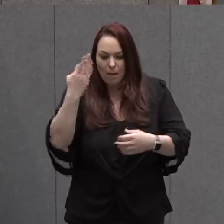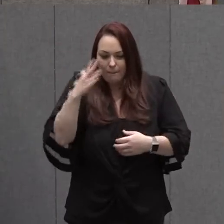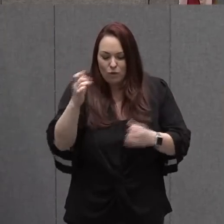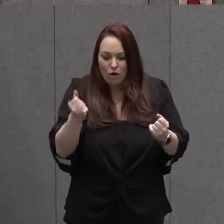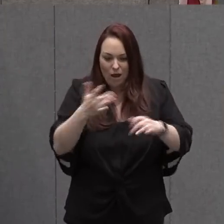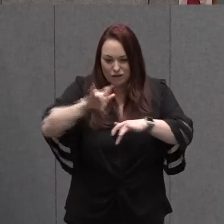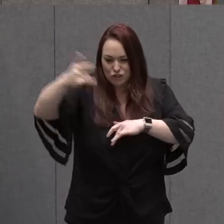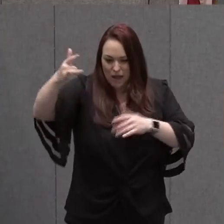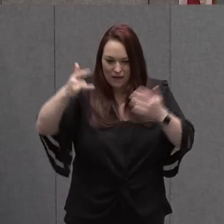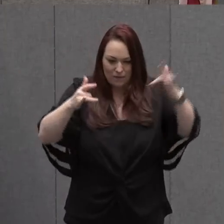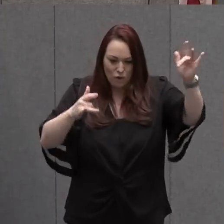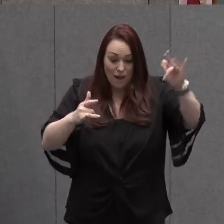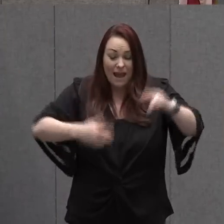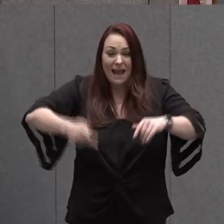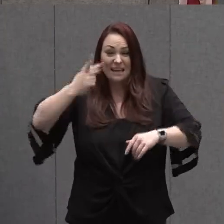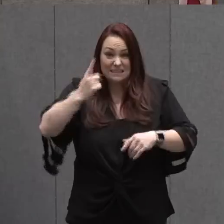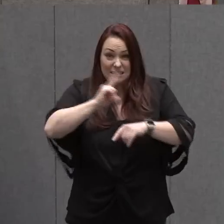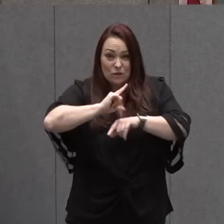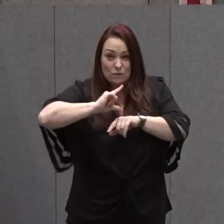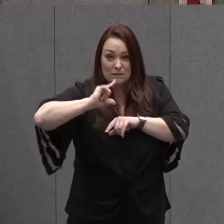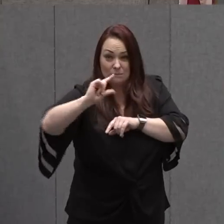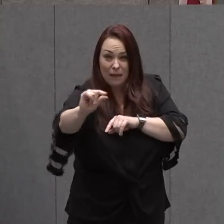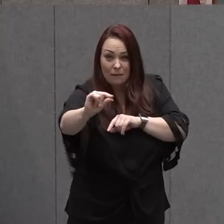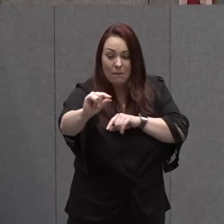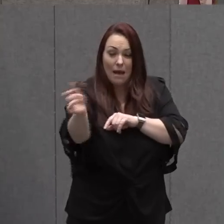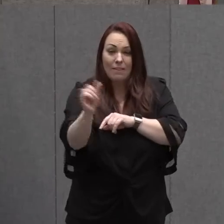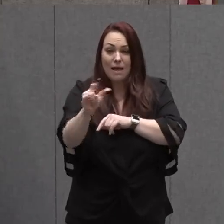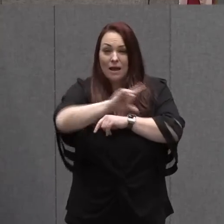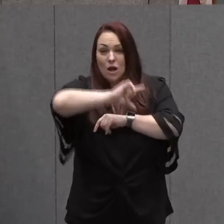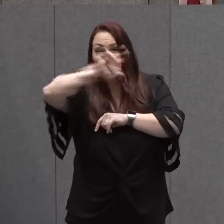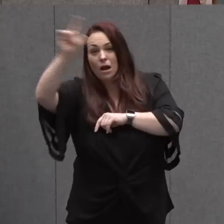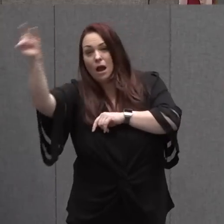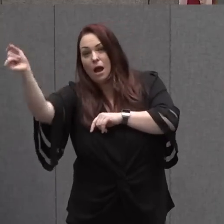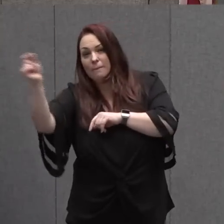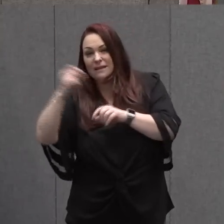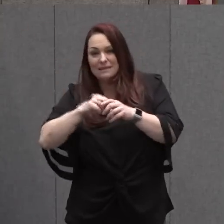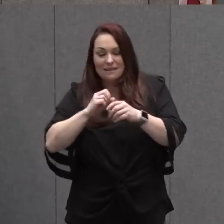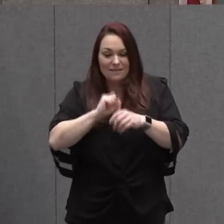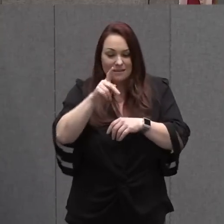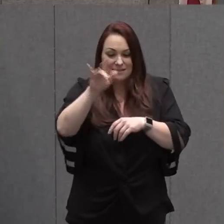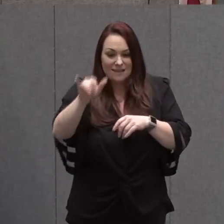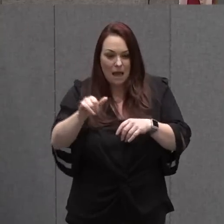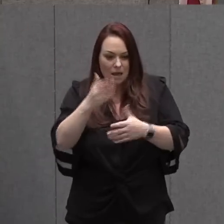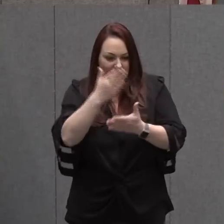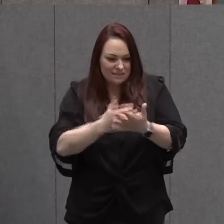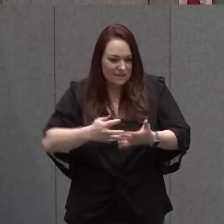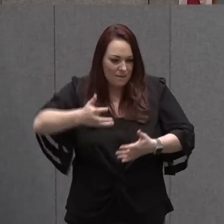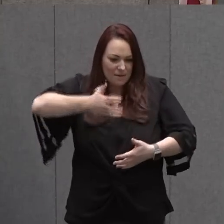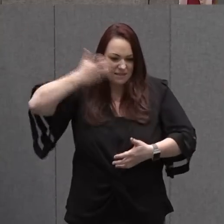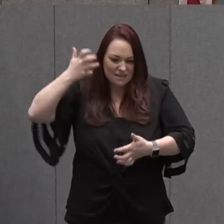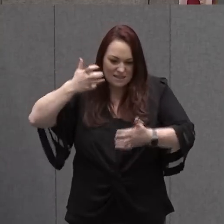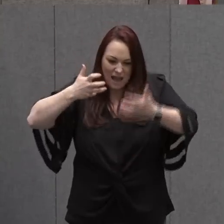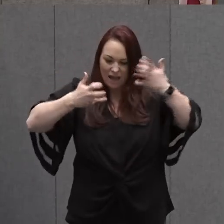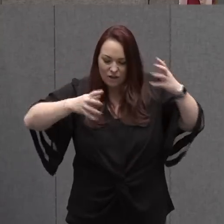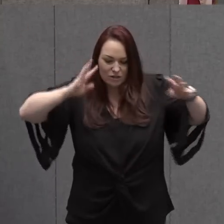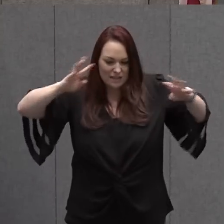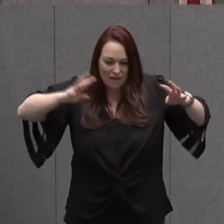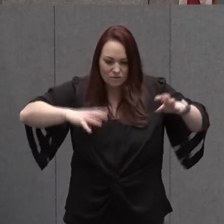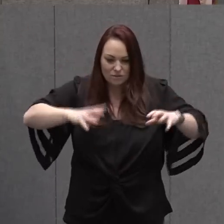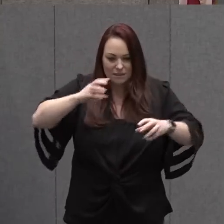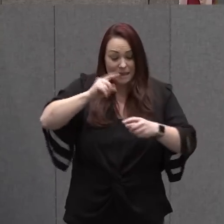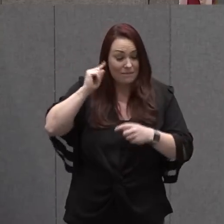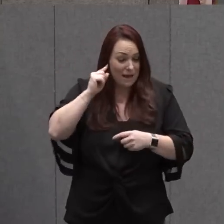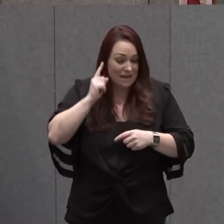see you speeding by like a comet in the sky. Some of the tiger sounds are still in my ears like drums,